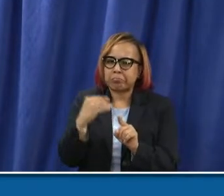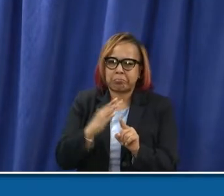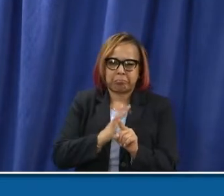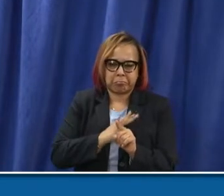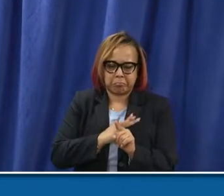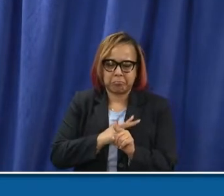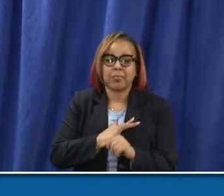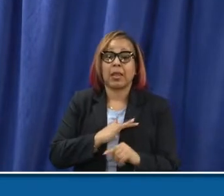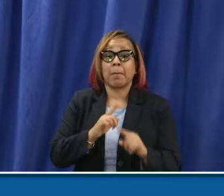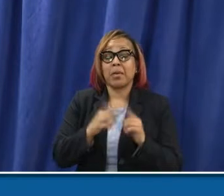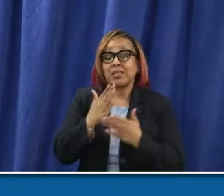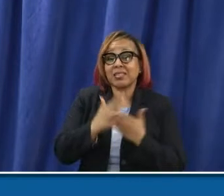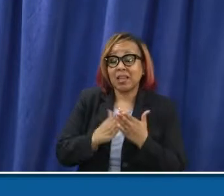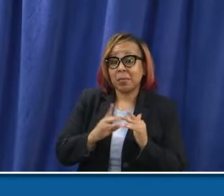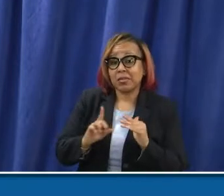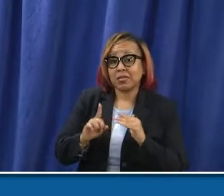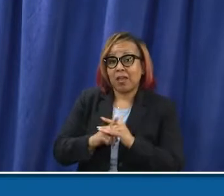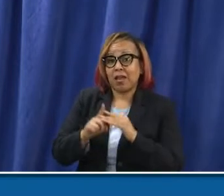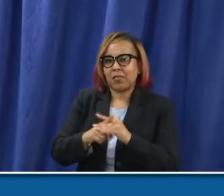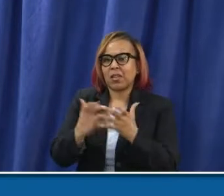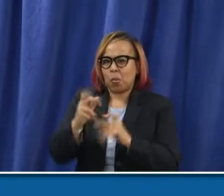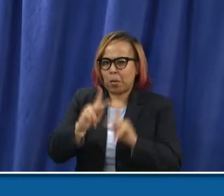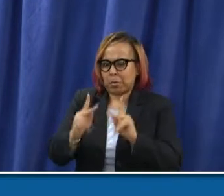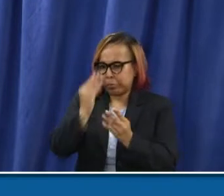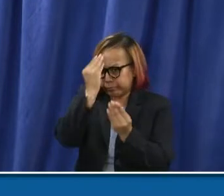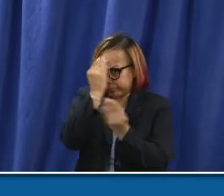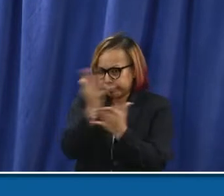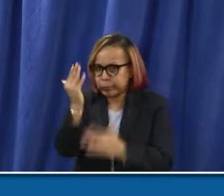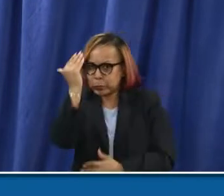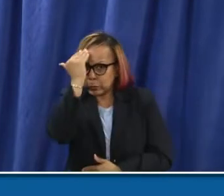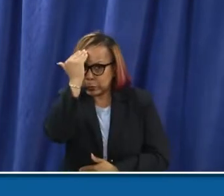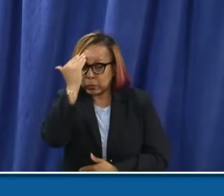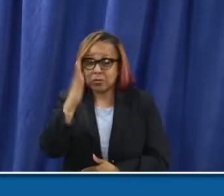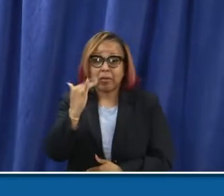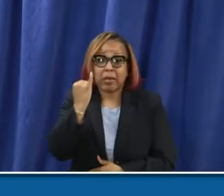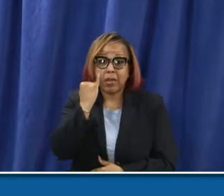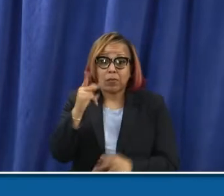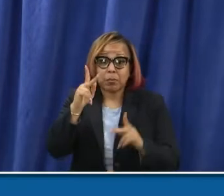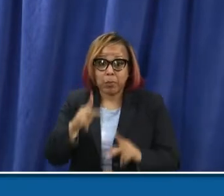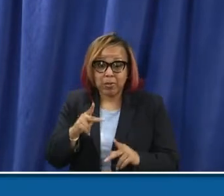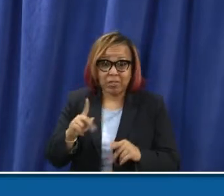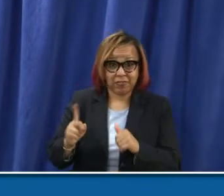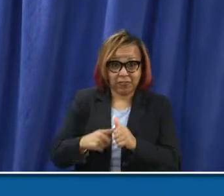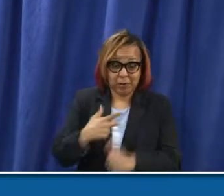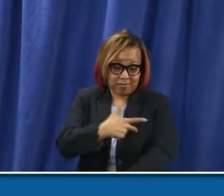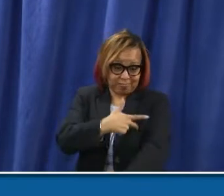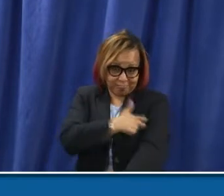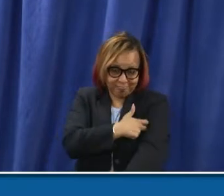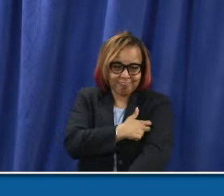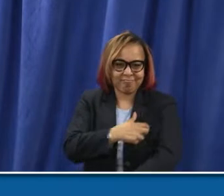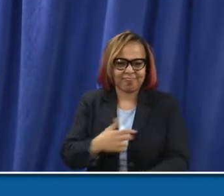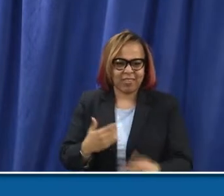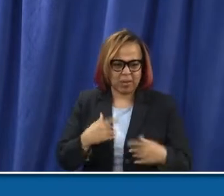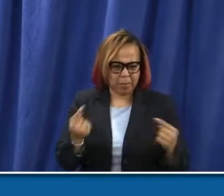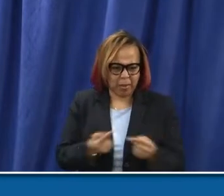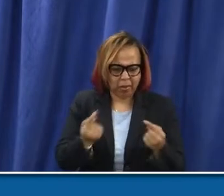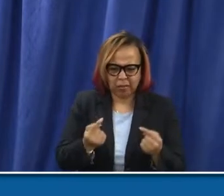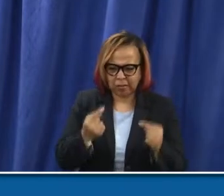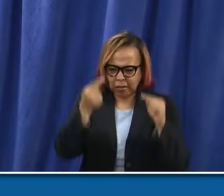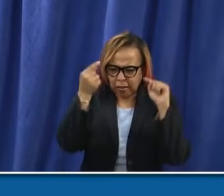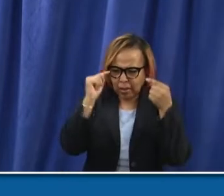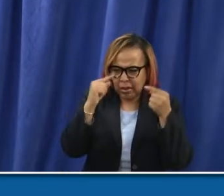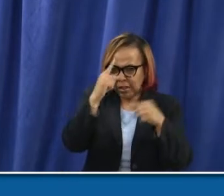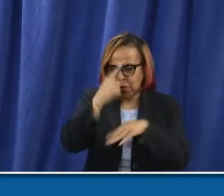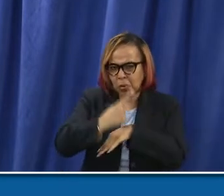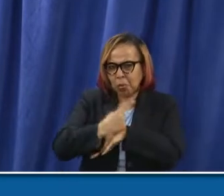beautiful, but some of these side effects I do want people to know about, because if someone gets their first dose of vaccine, has pain, has a headache maybe